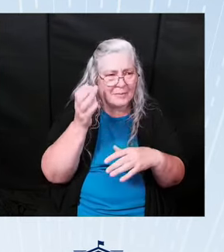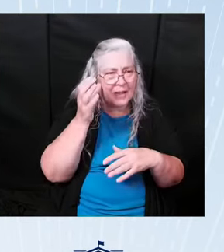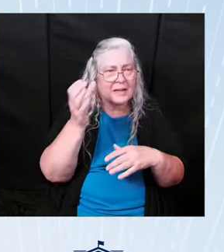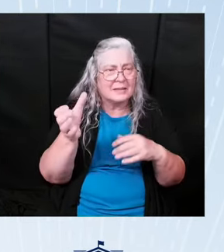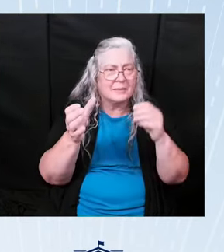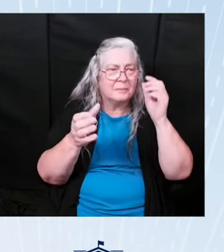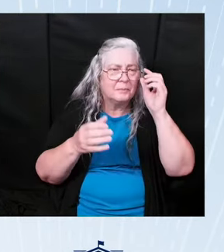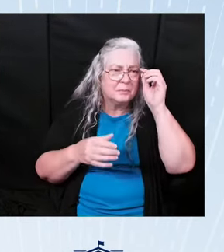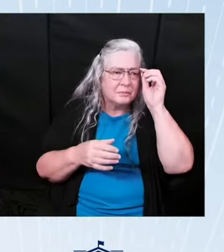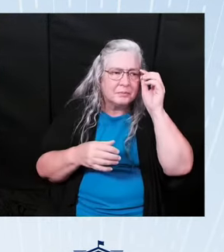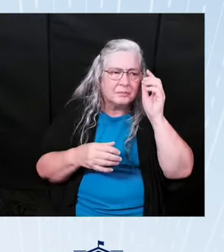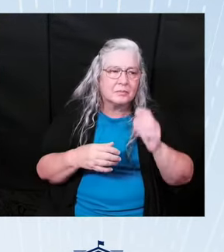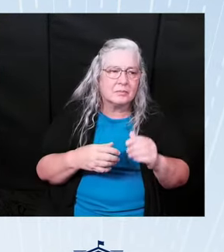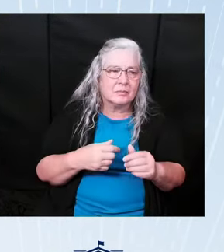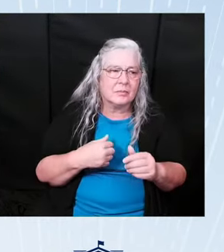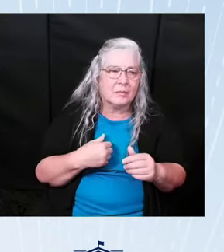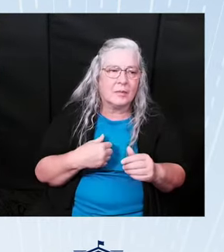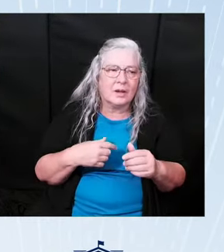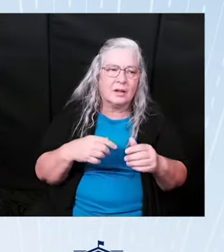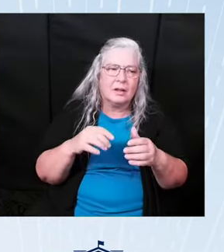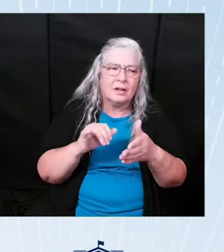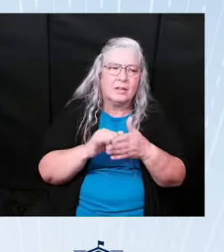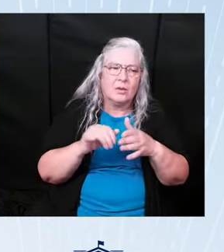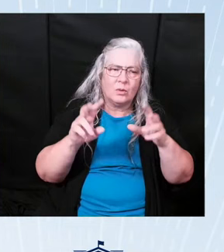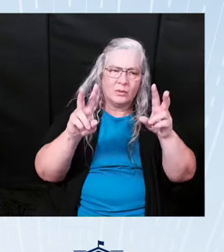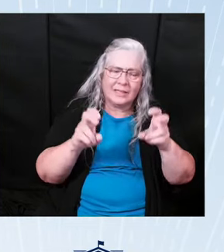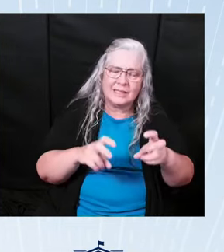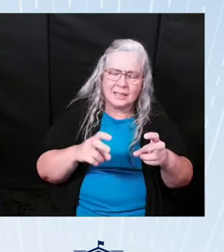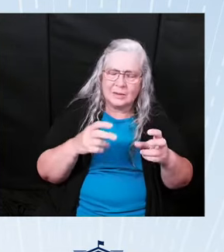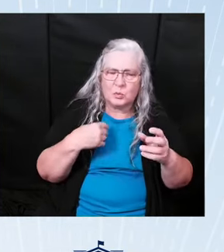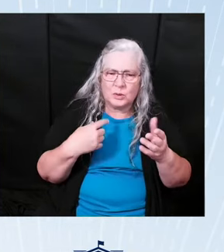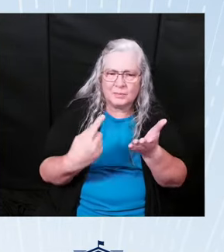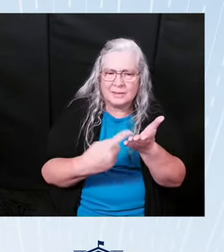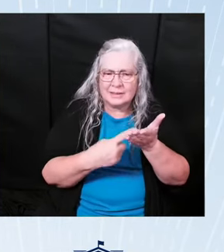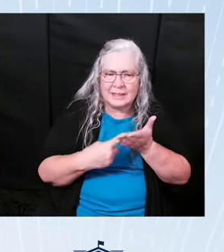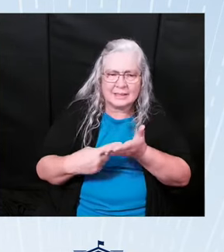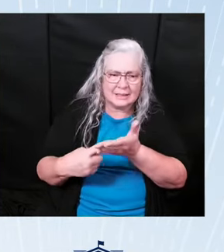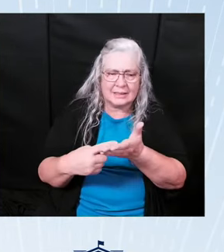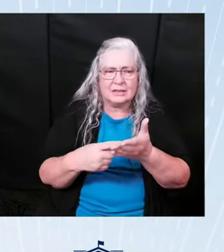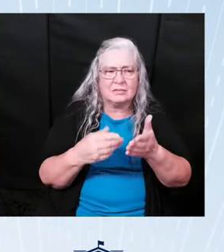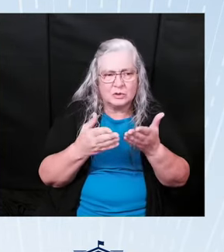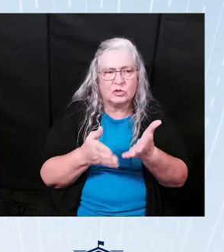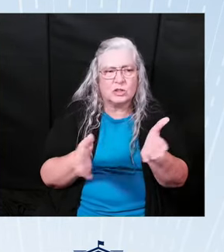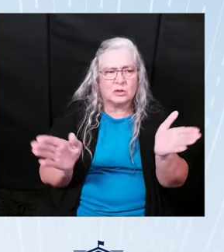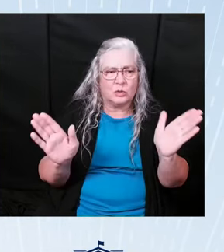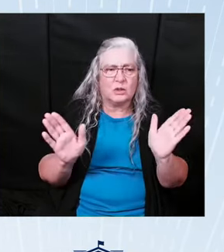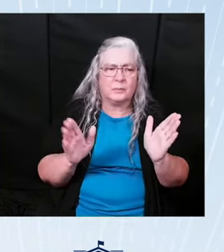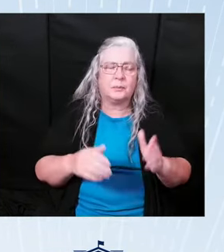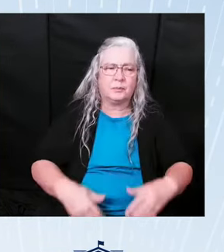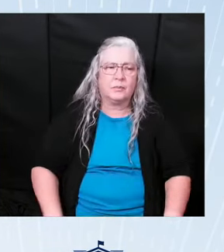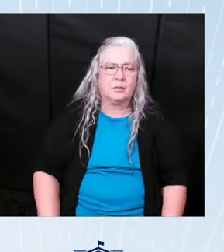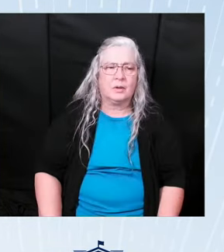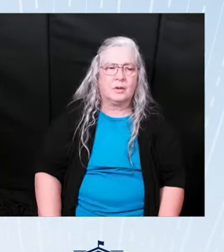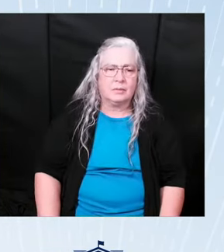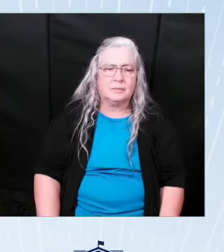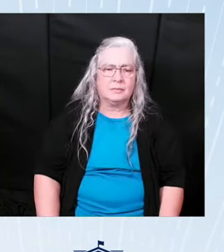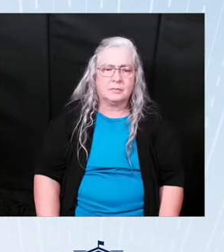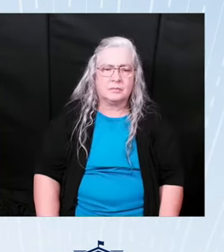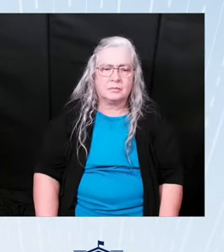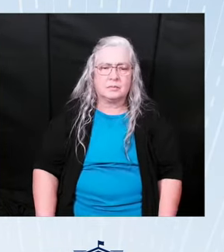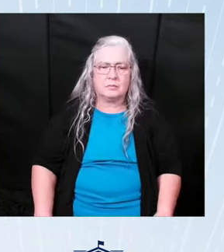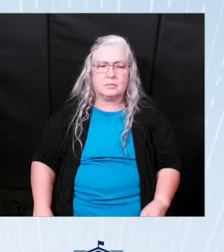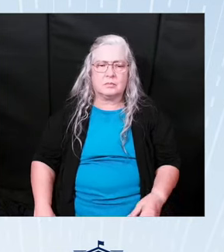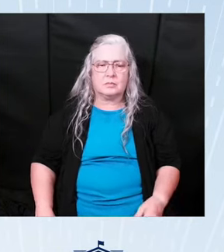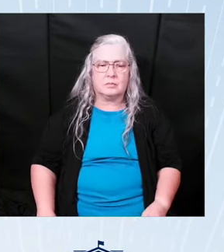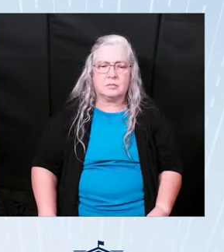about when we talk about resilience in general. But I think each of you in the room could come up with your own